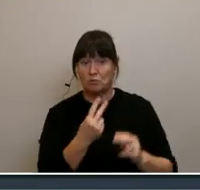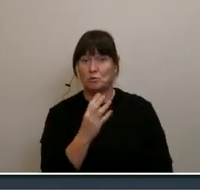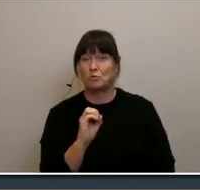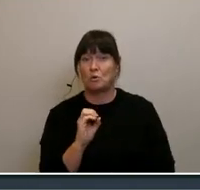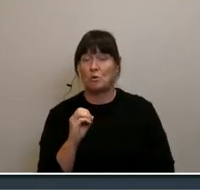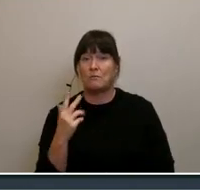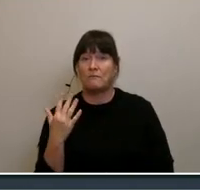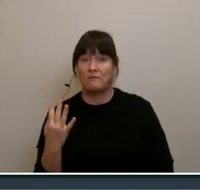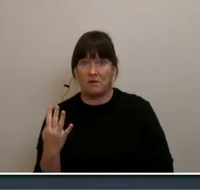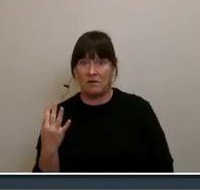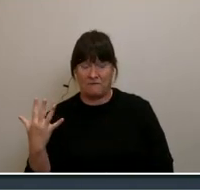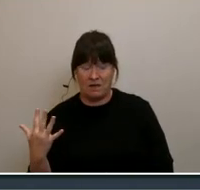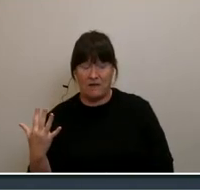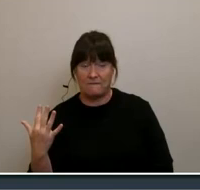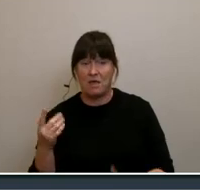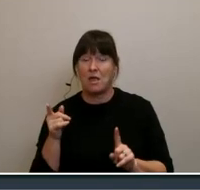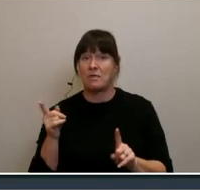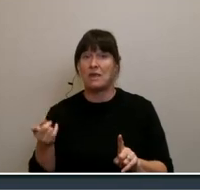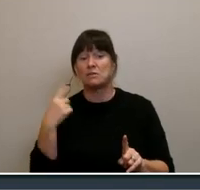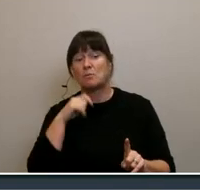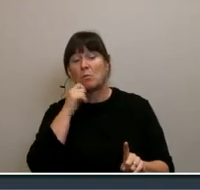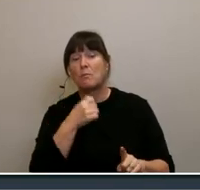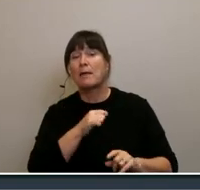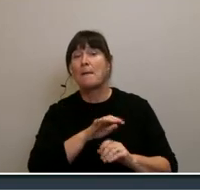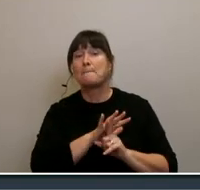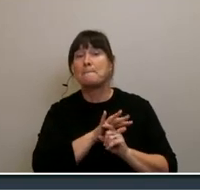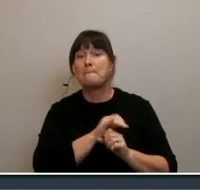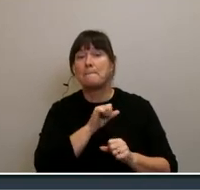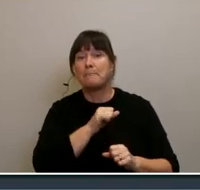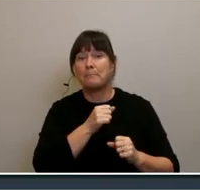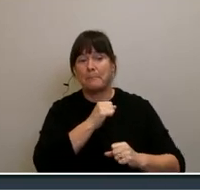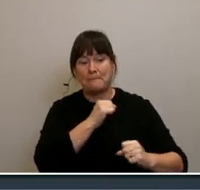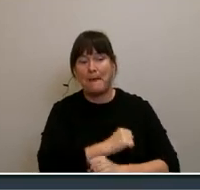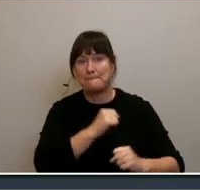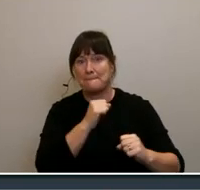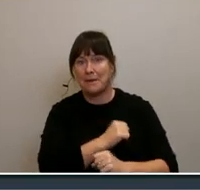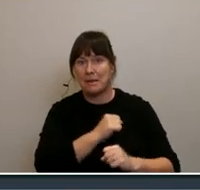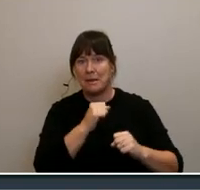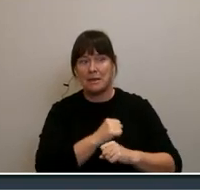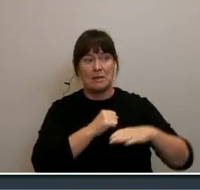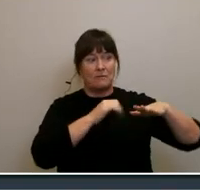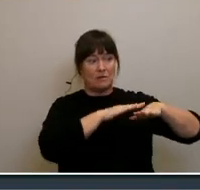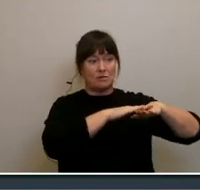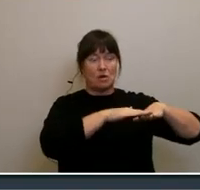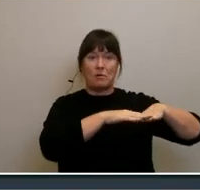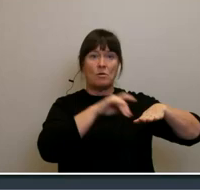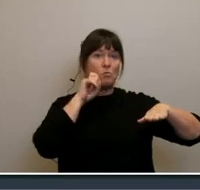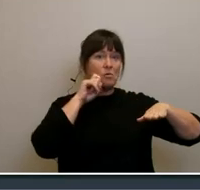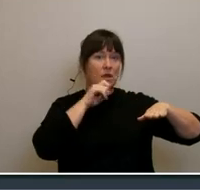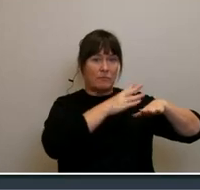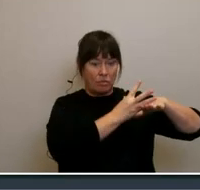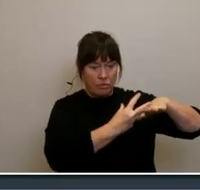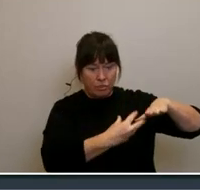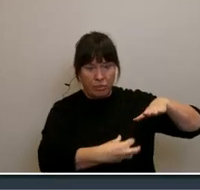was informed that it was mooted, that there would be a pump to be able to take water from the top of Harold Holt Avenue to